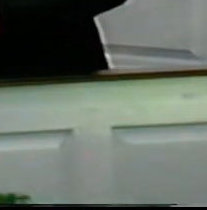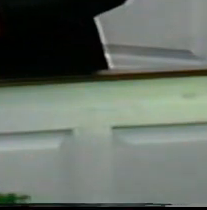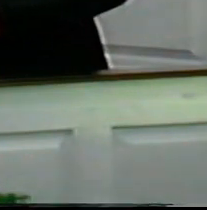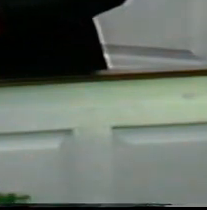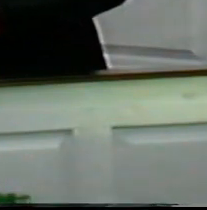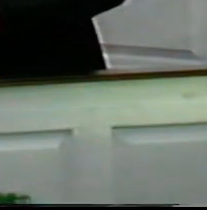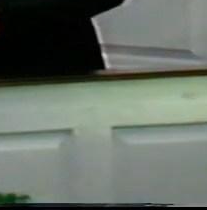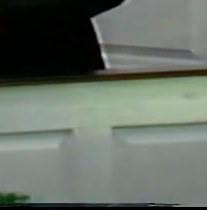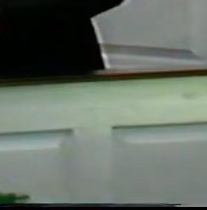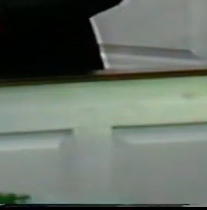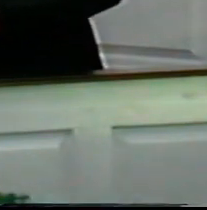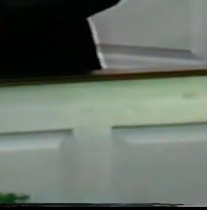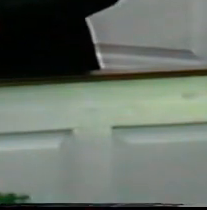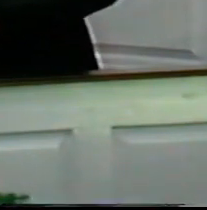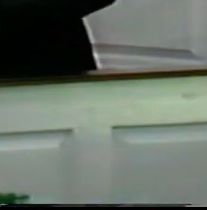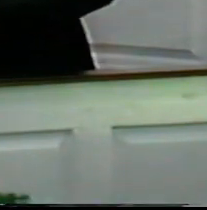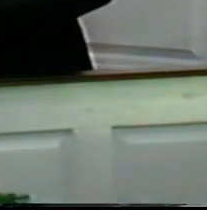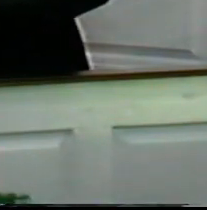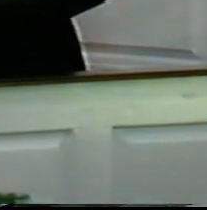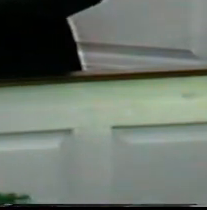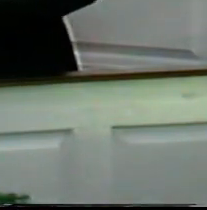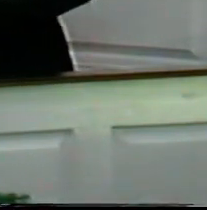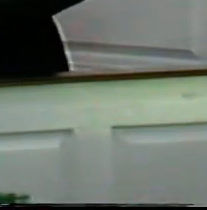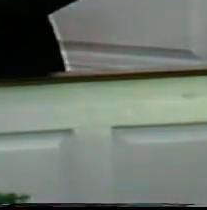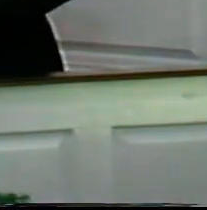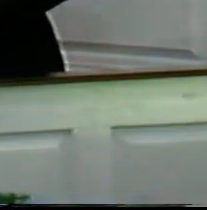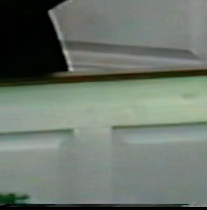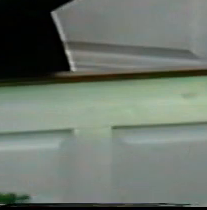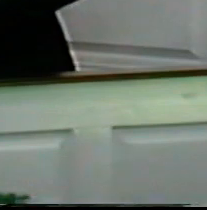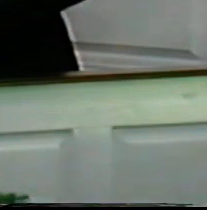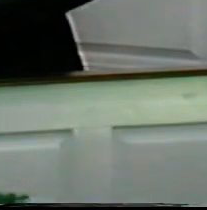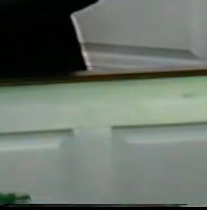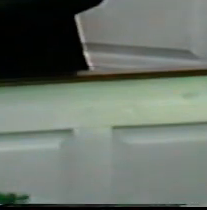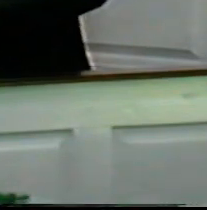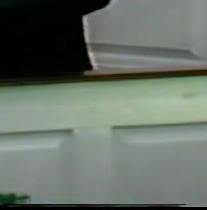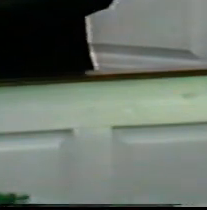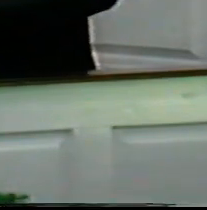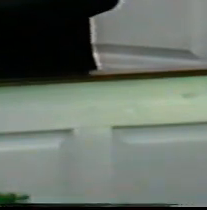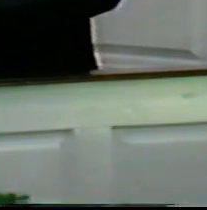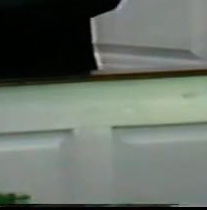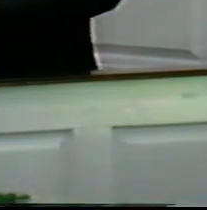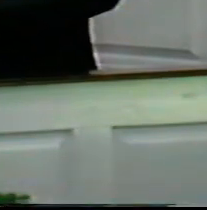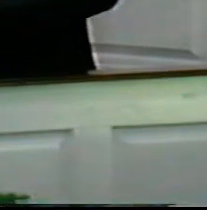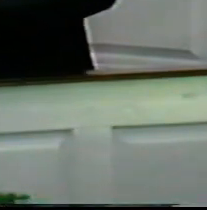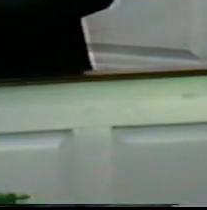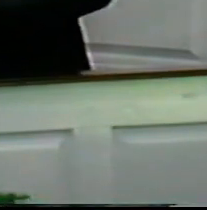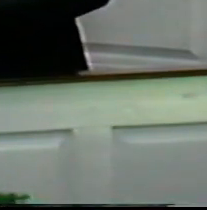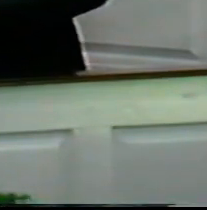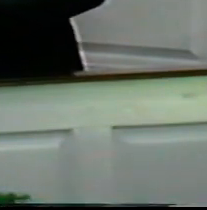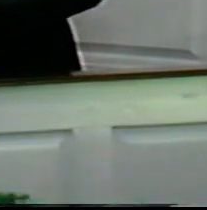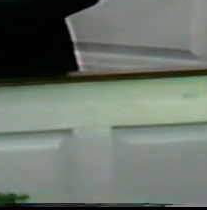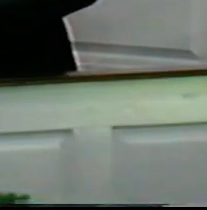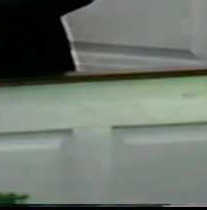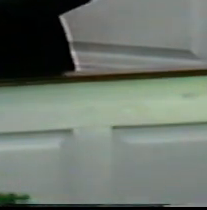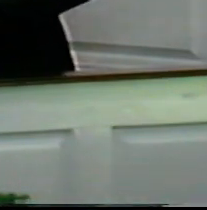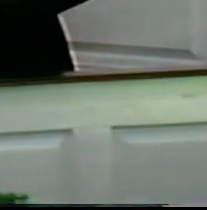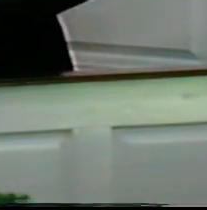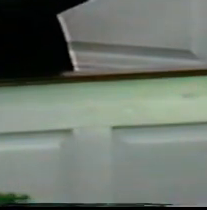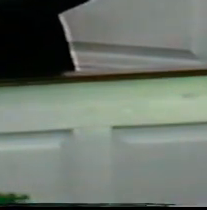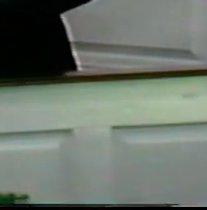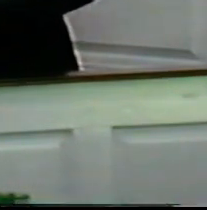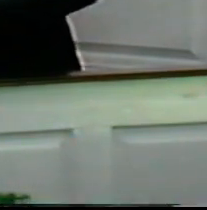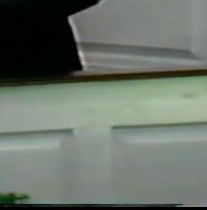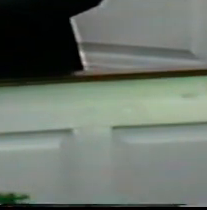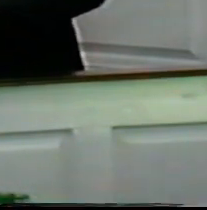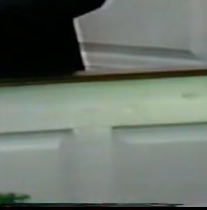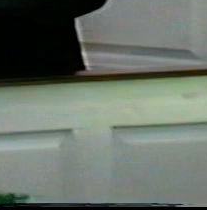to heaven I will go. For he took me to Calvary, washed me